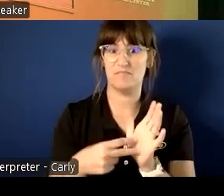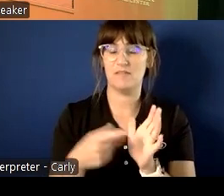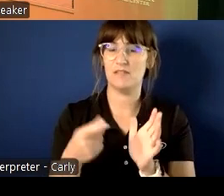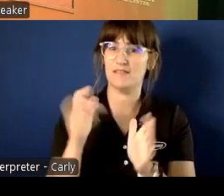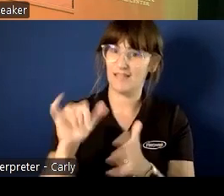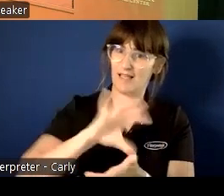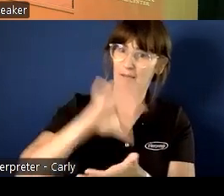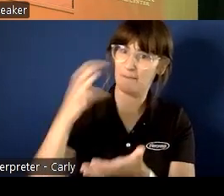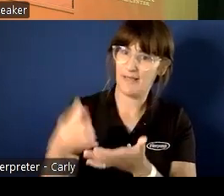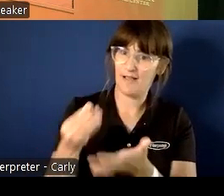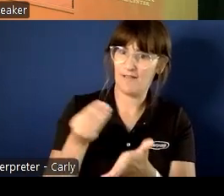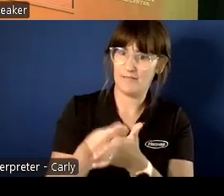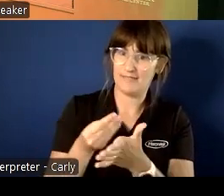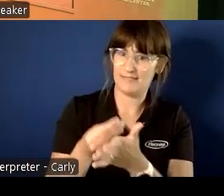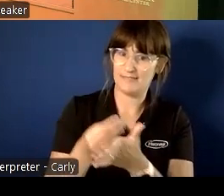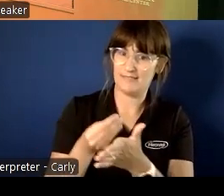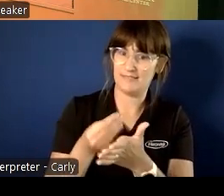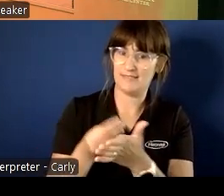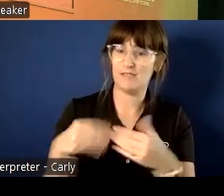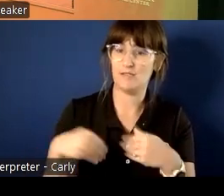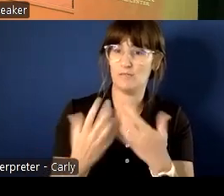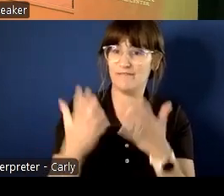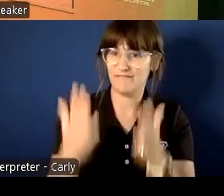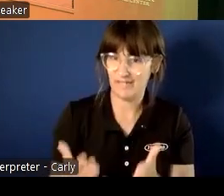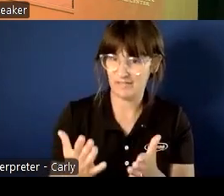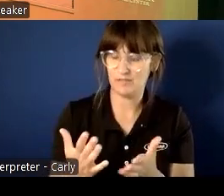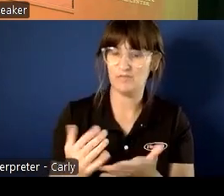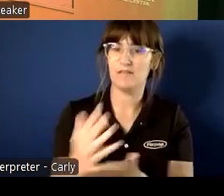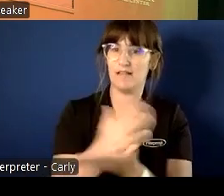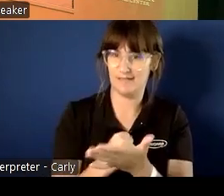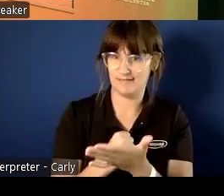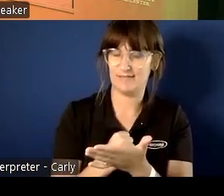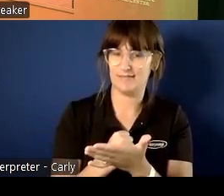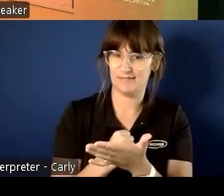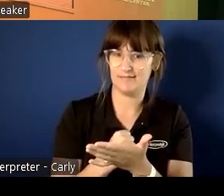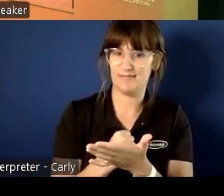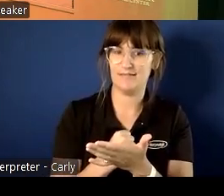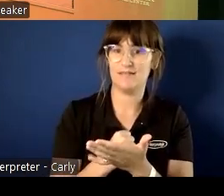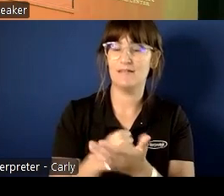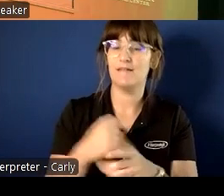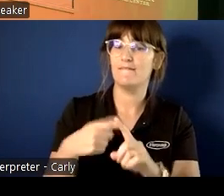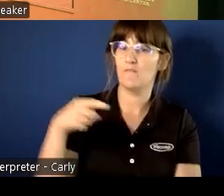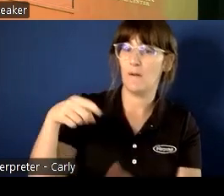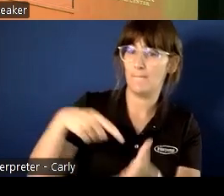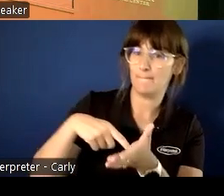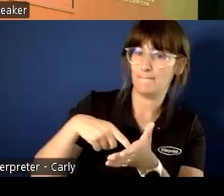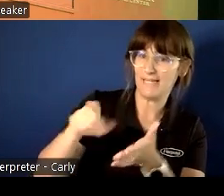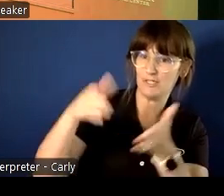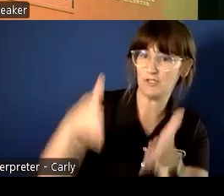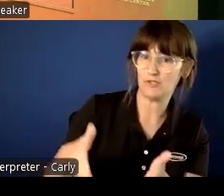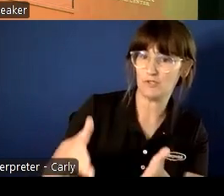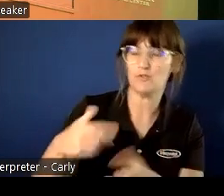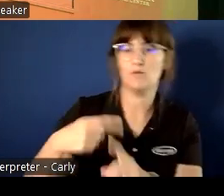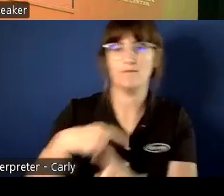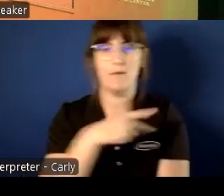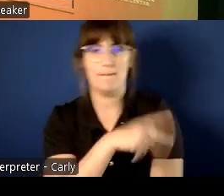of money that the provider is entitled to collect, either from the payer or from the